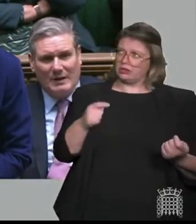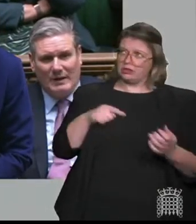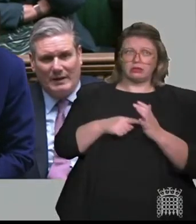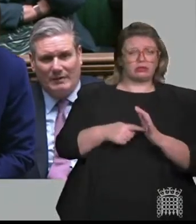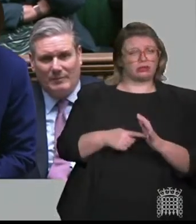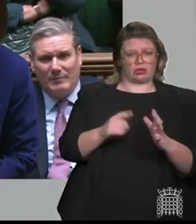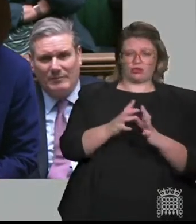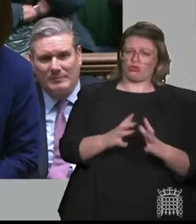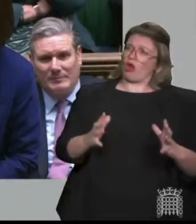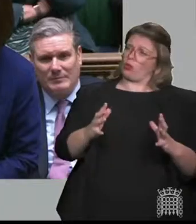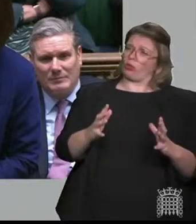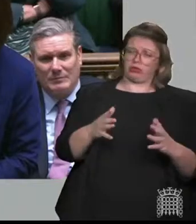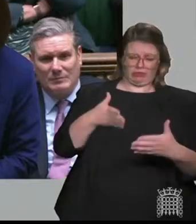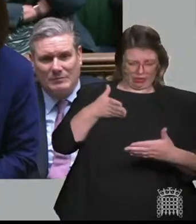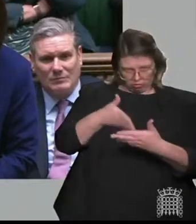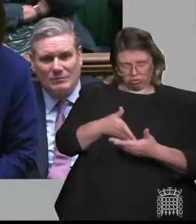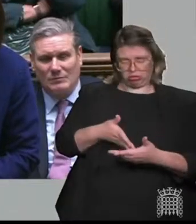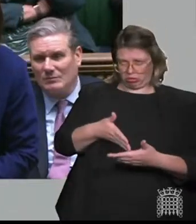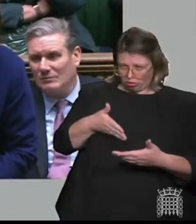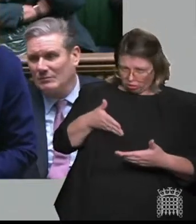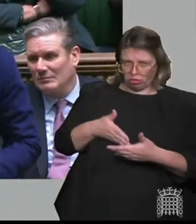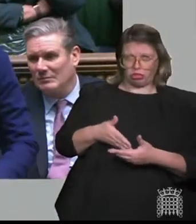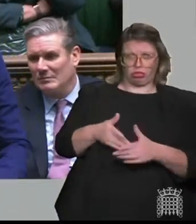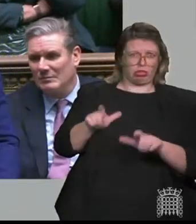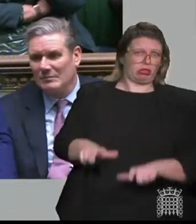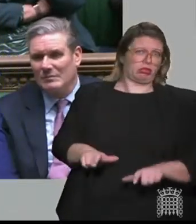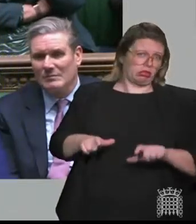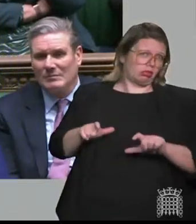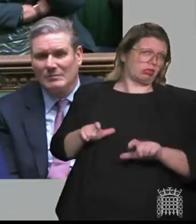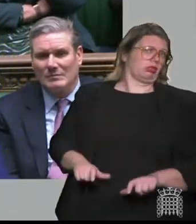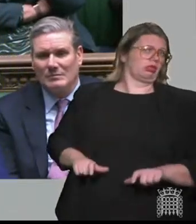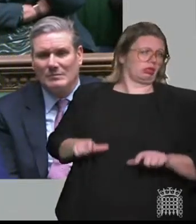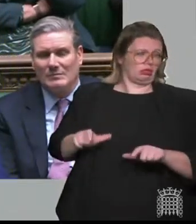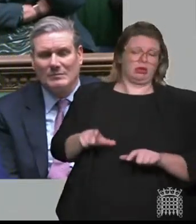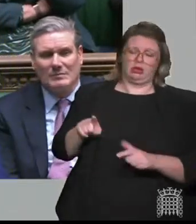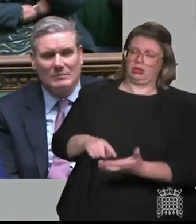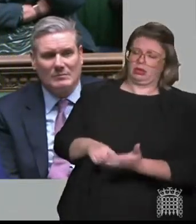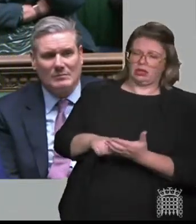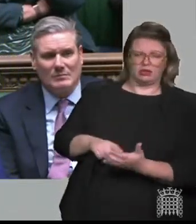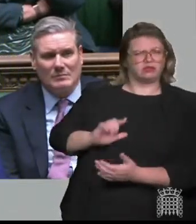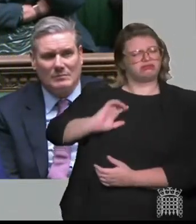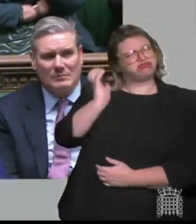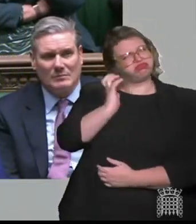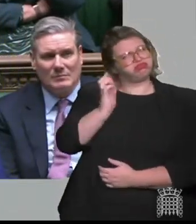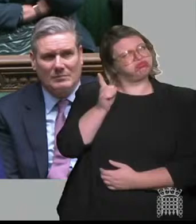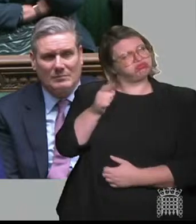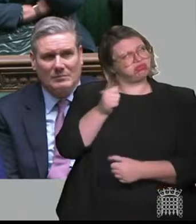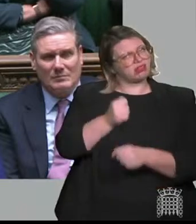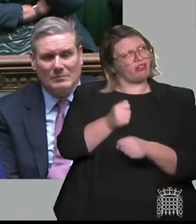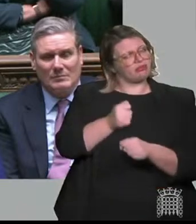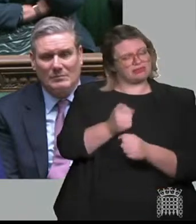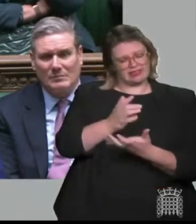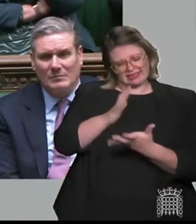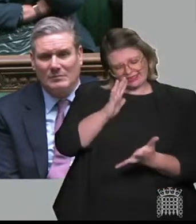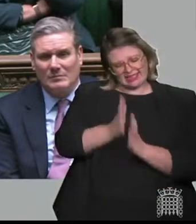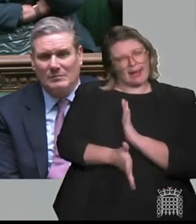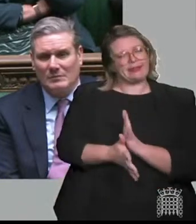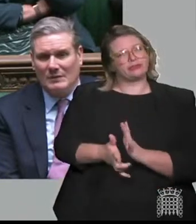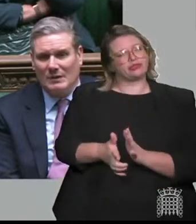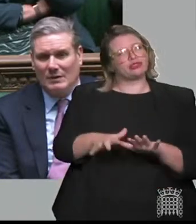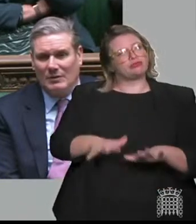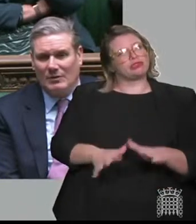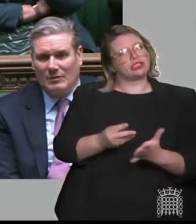end. What has been laid bare today is the full scale of the damage that this government has done to our